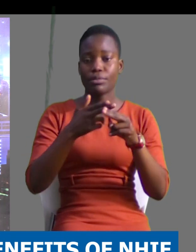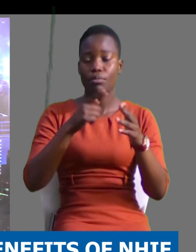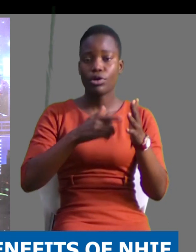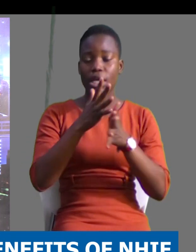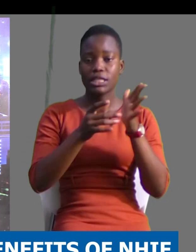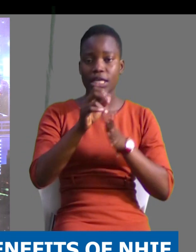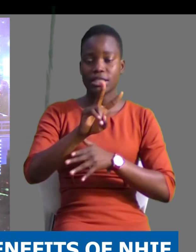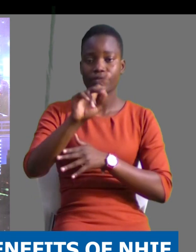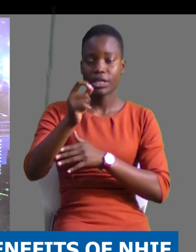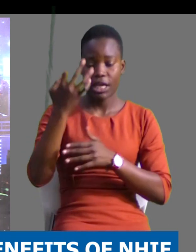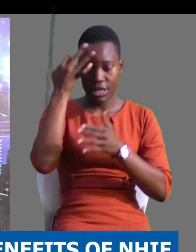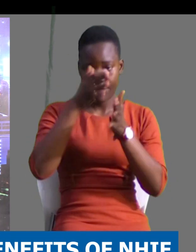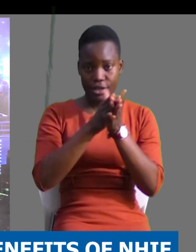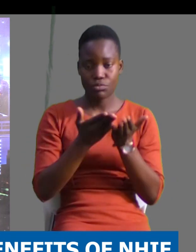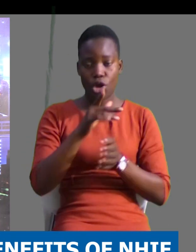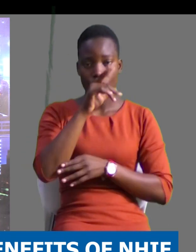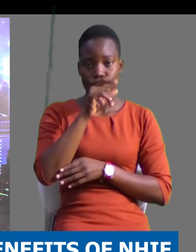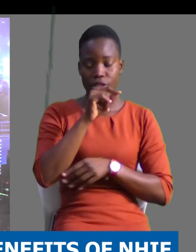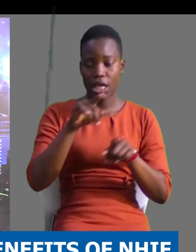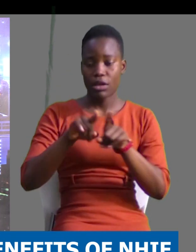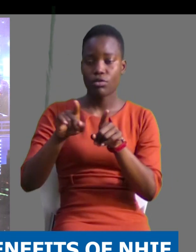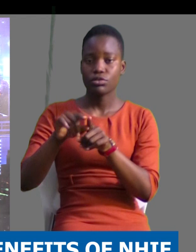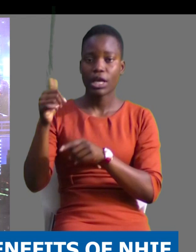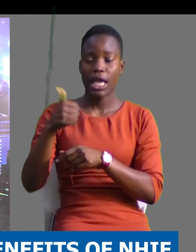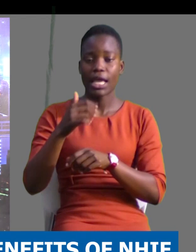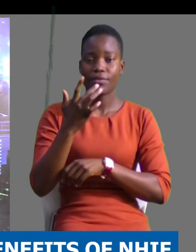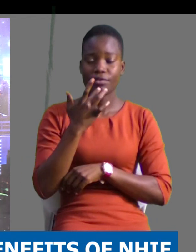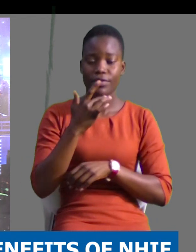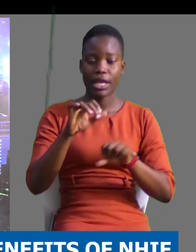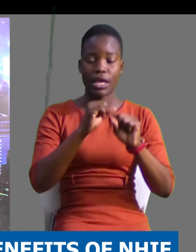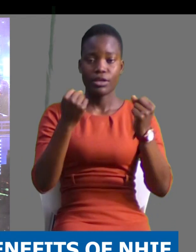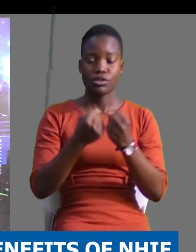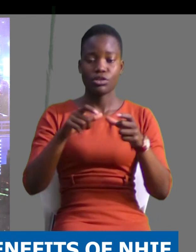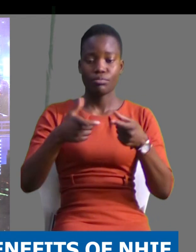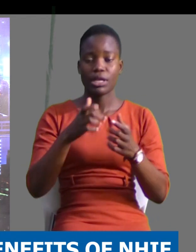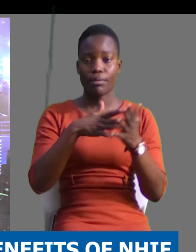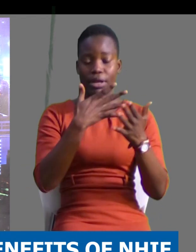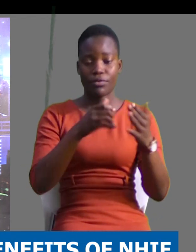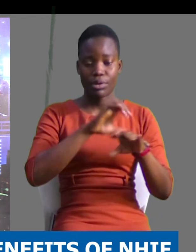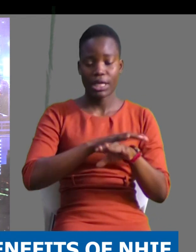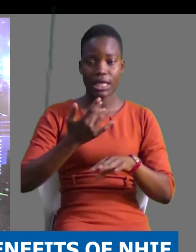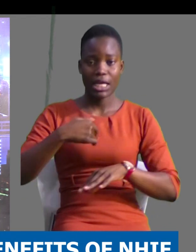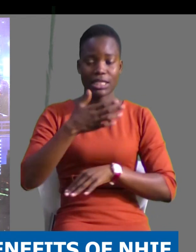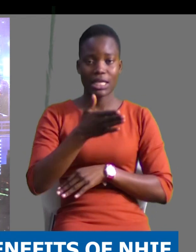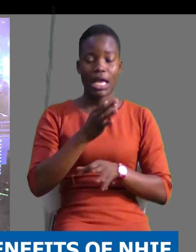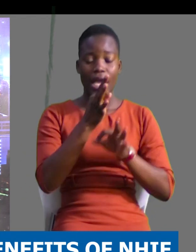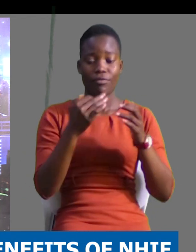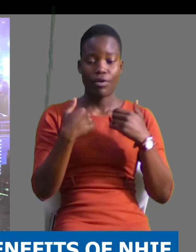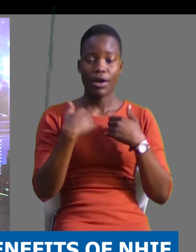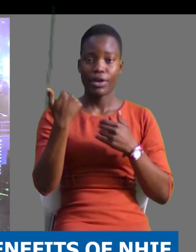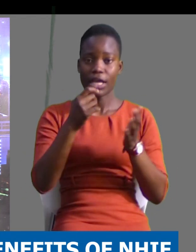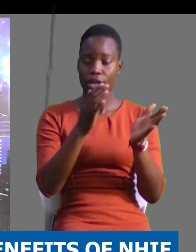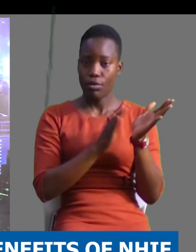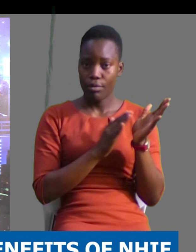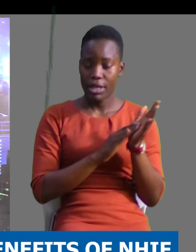That is on Facebook, on Twitter, as well as your favorite, any other favorite social media platform. You will find us there. And if you have any